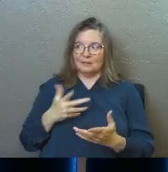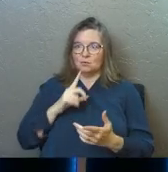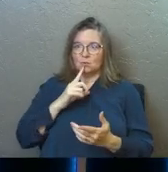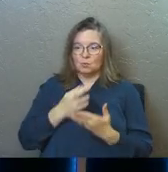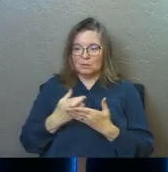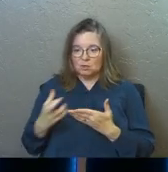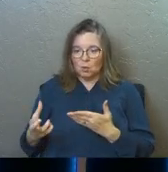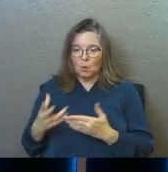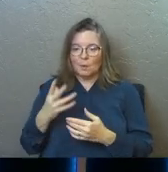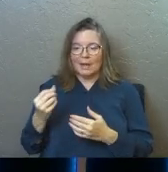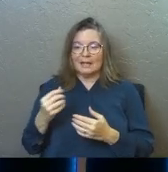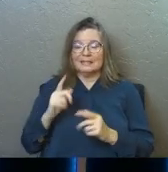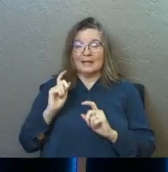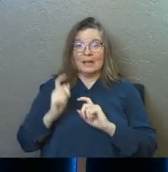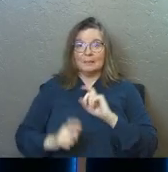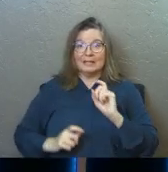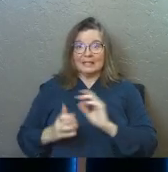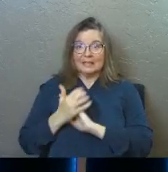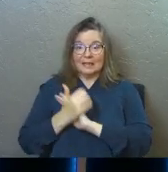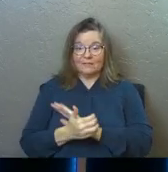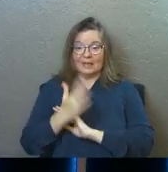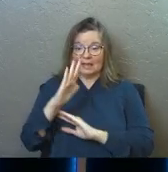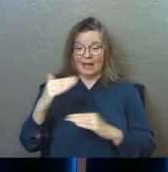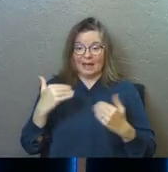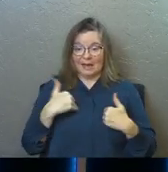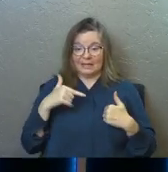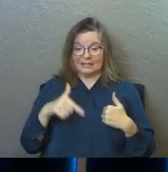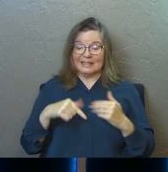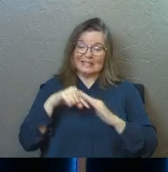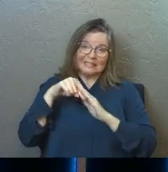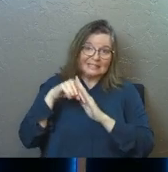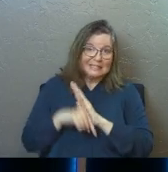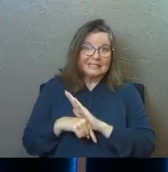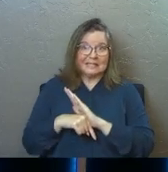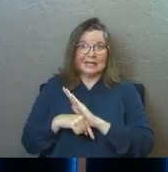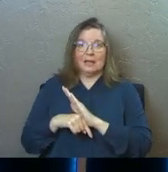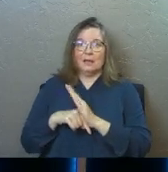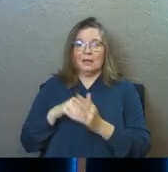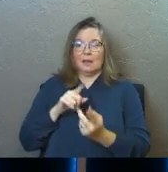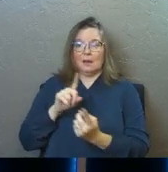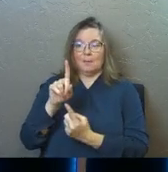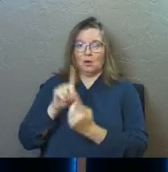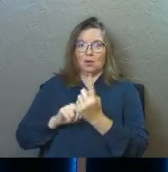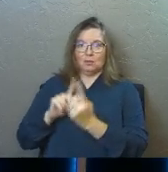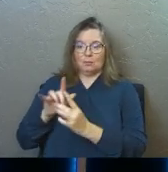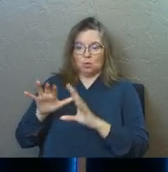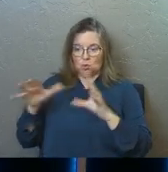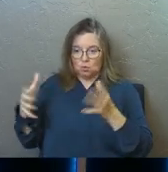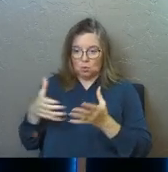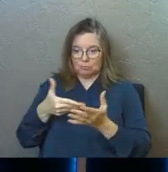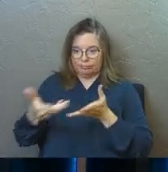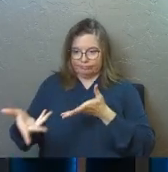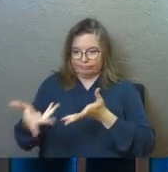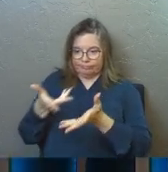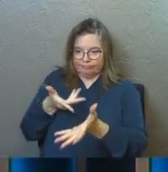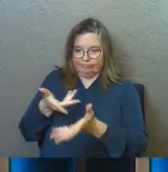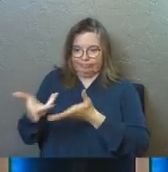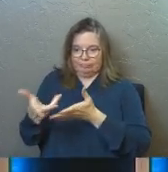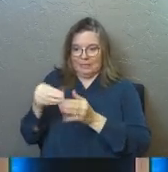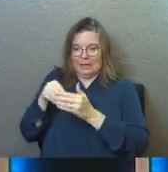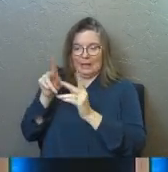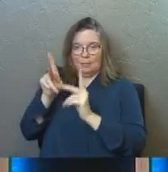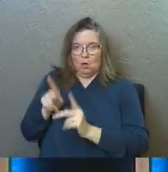some resources, and some gifts that God has in this deep person-to-person group